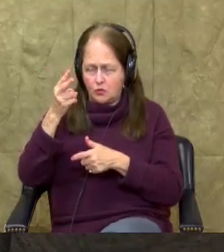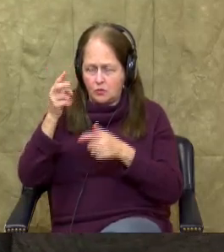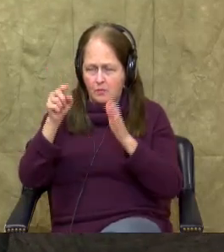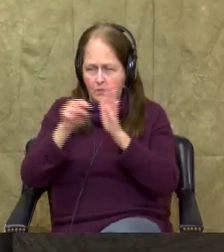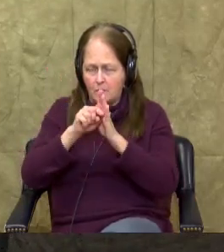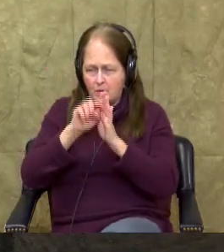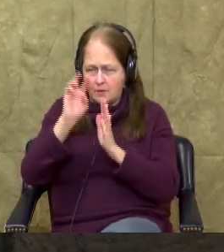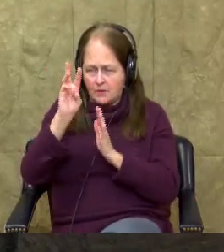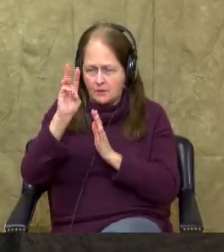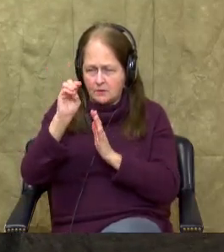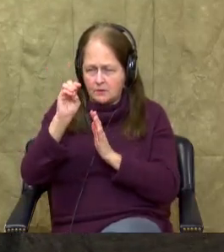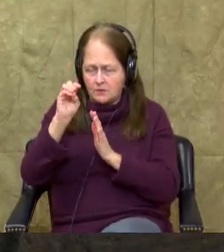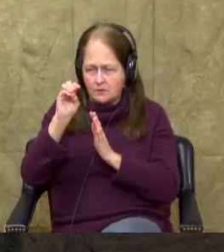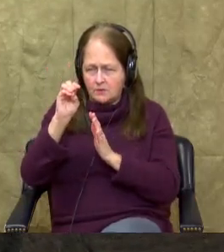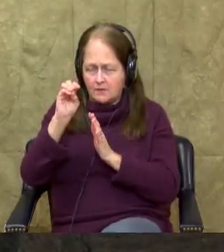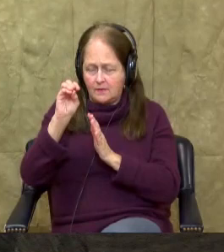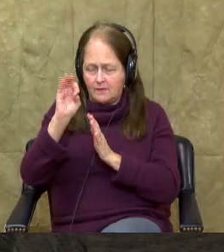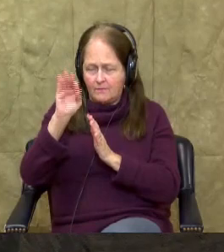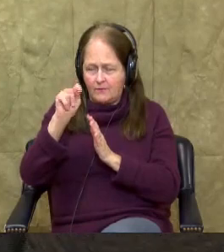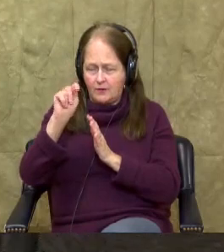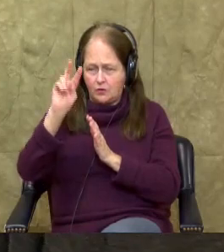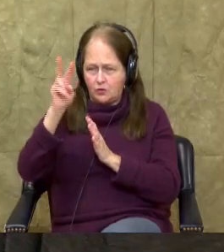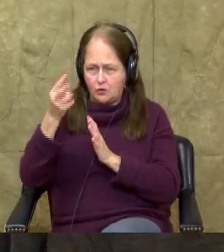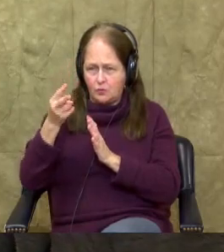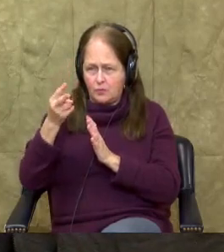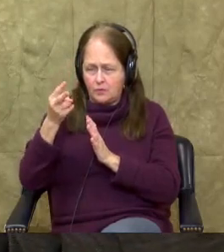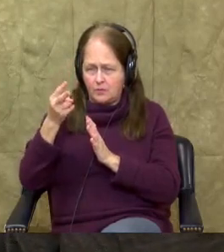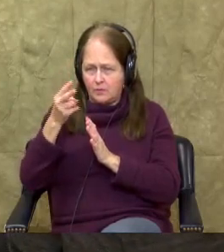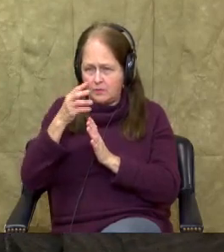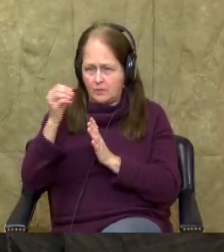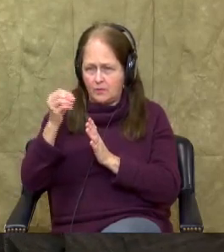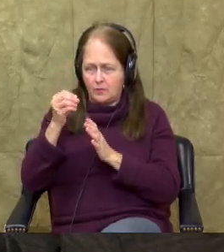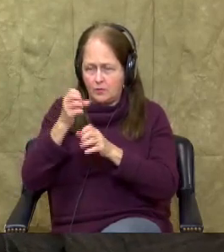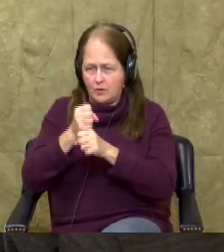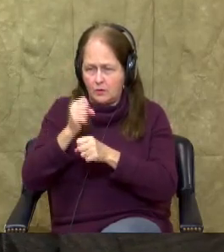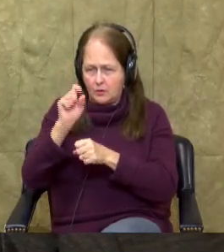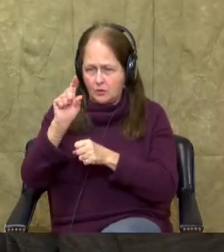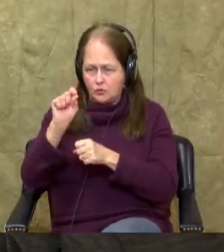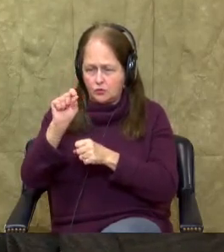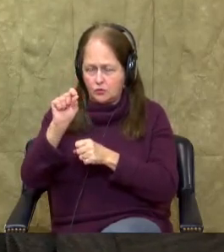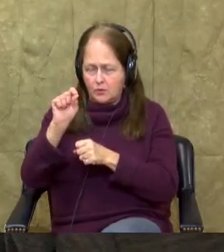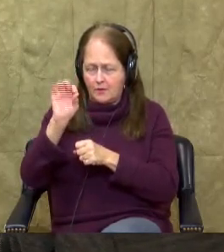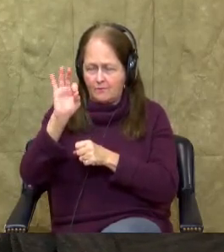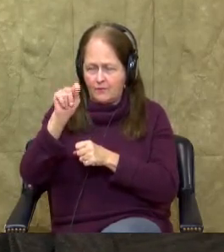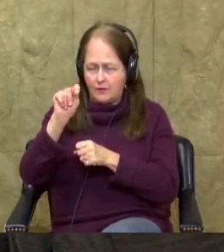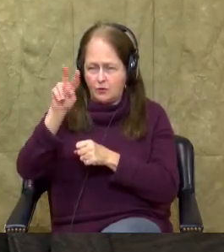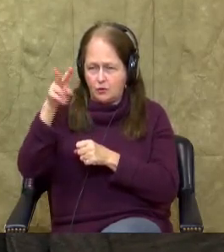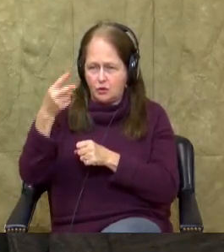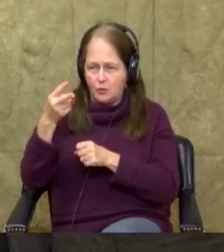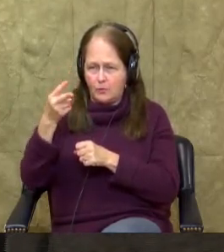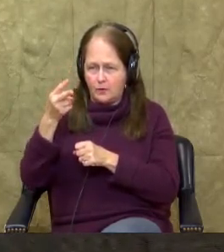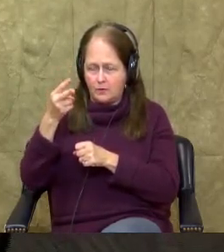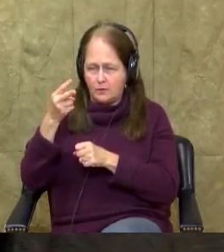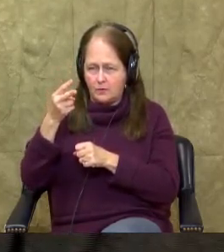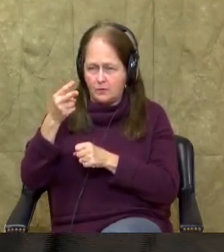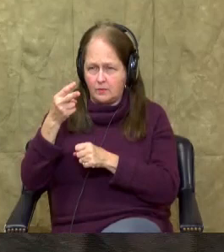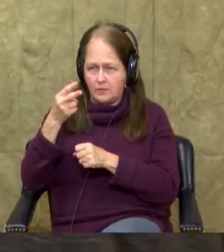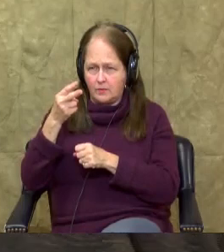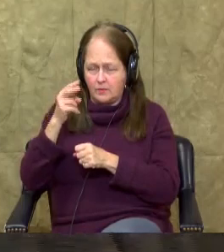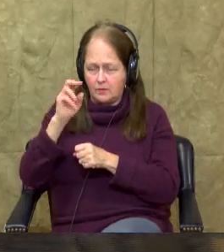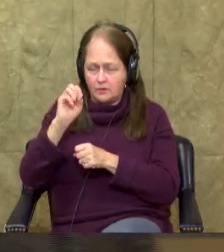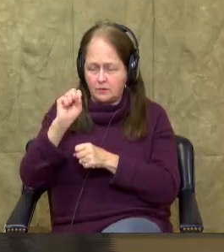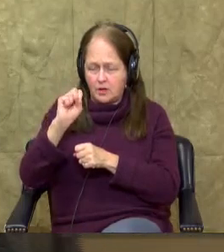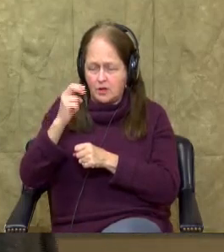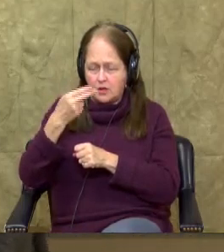minus 60 feet cubed, and you get 20 feet cubed. So